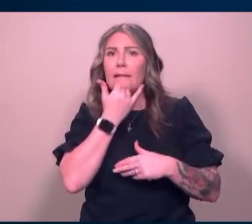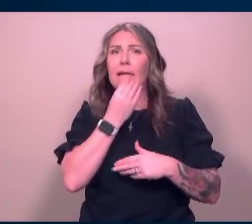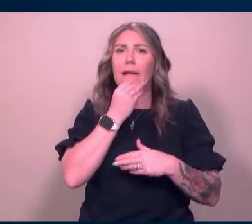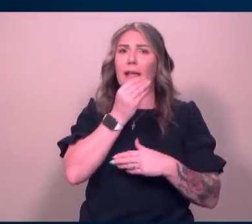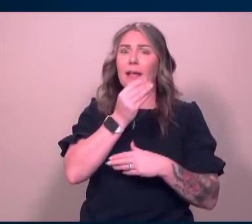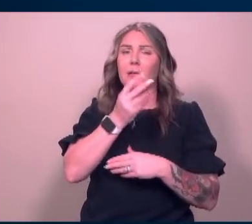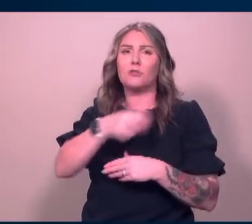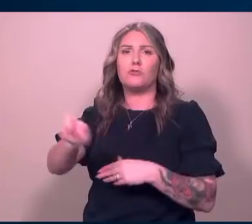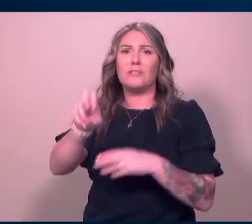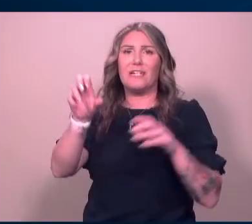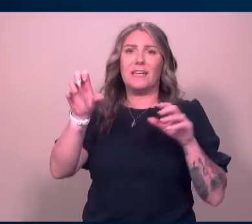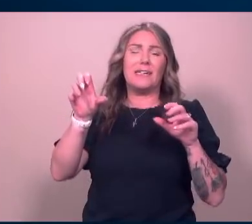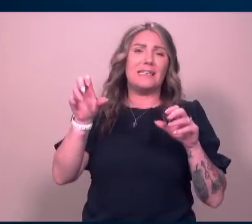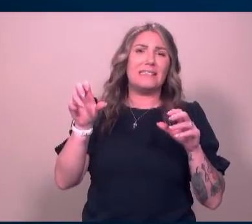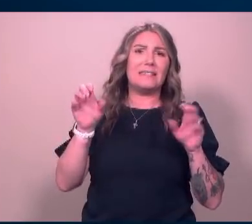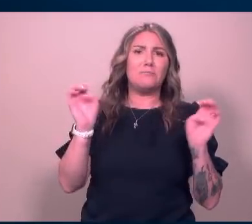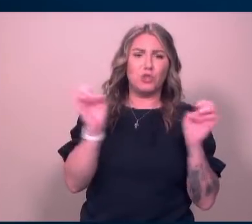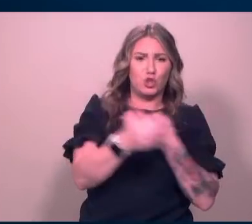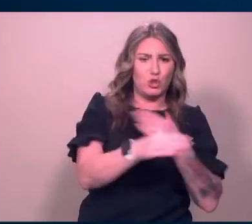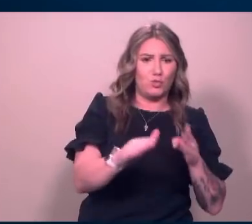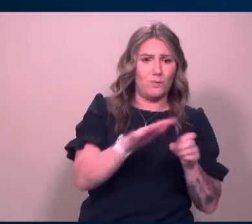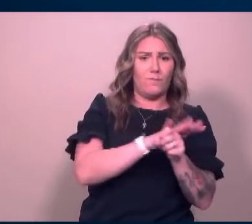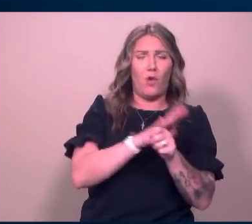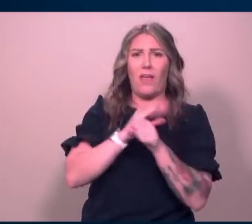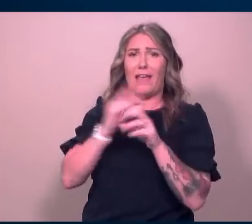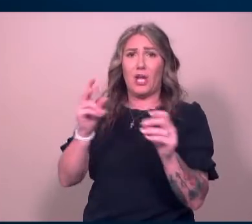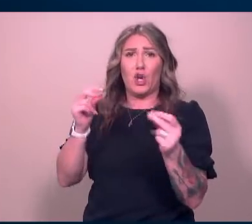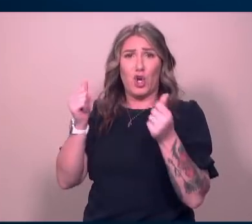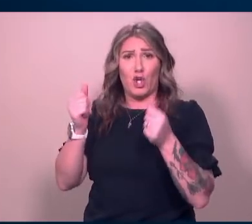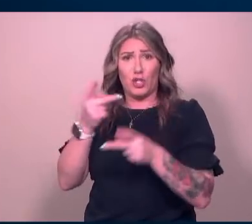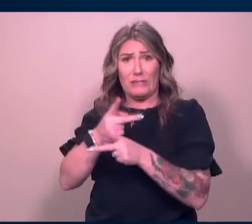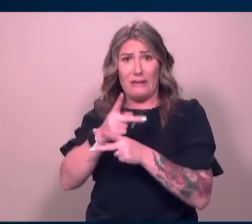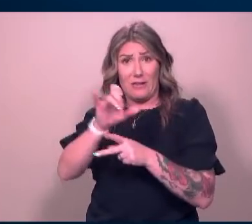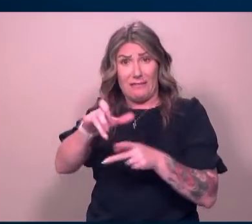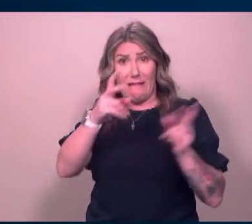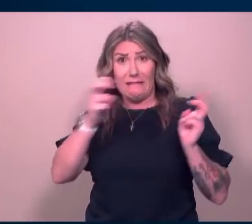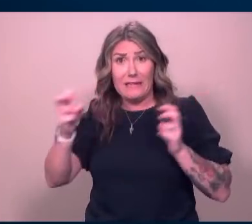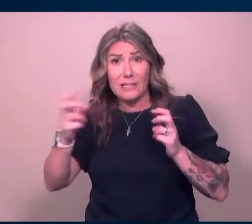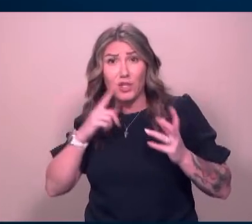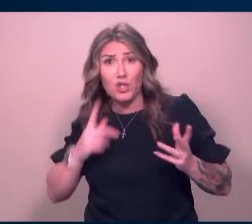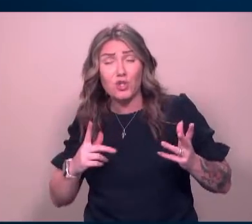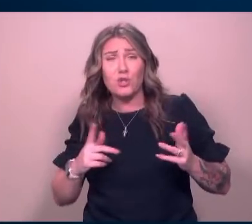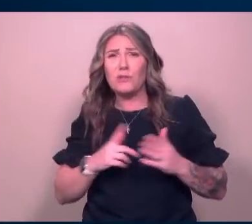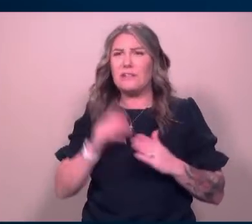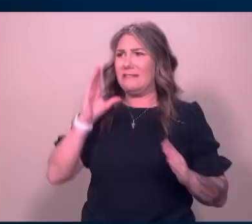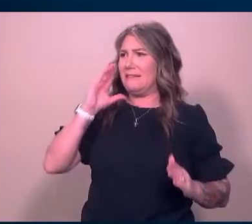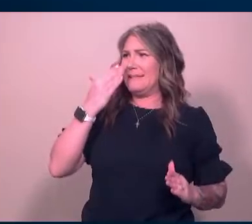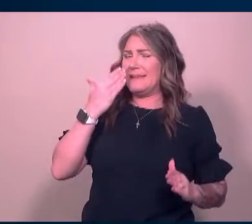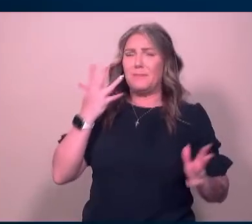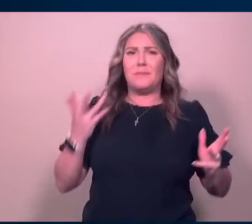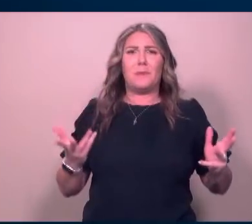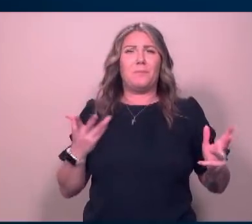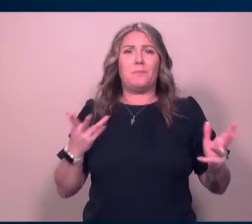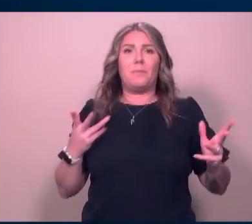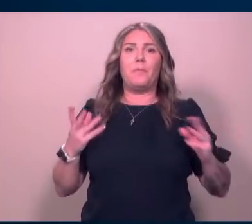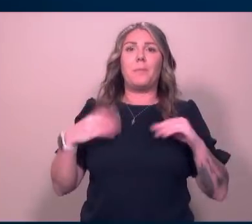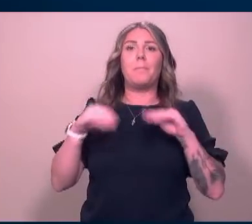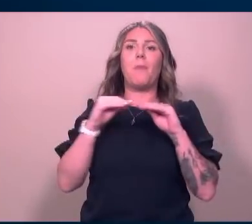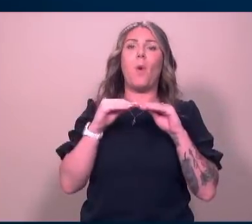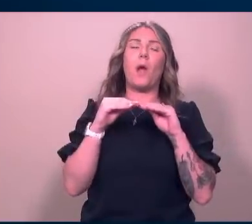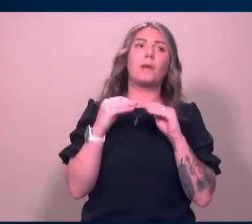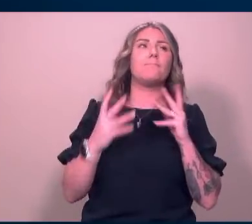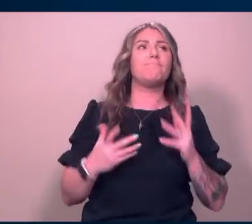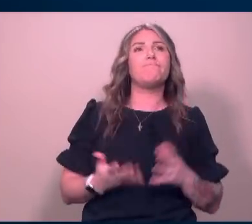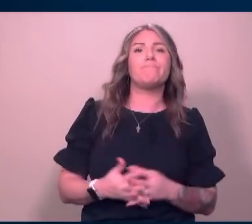hospital emergency departments were full. Is that happening? Is that an issue? It just seemed one of the more